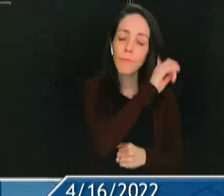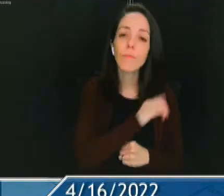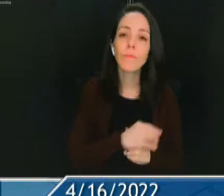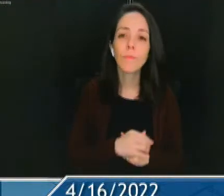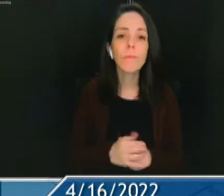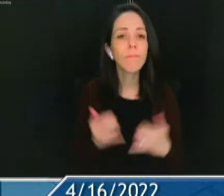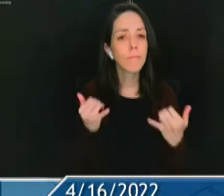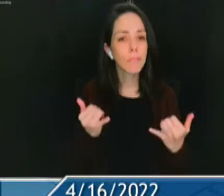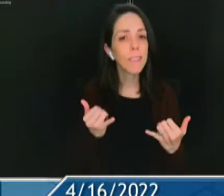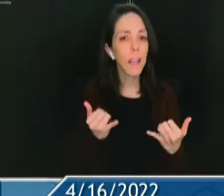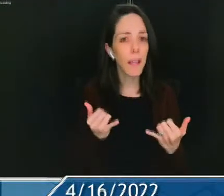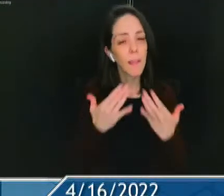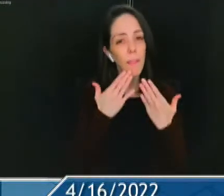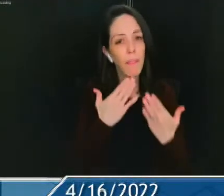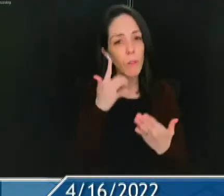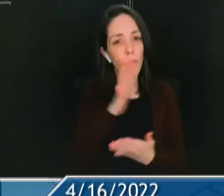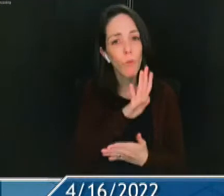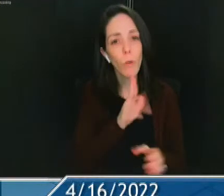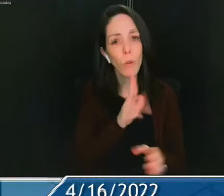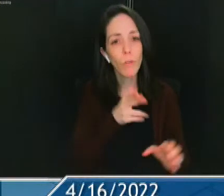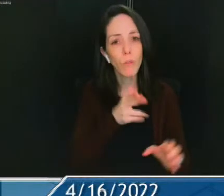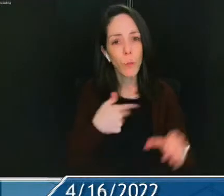us forward. So thank you again for coming today.